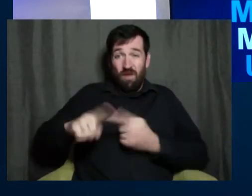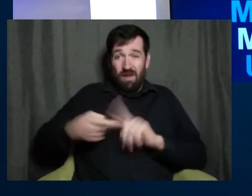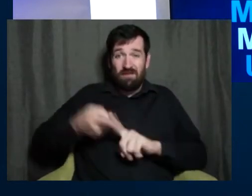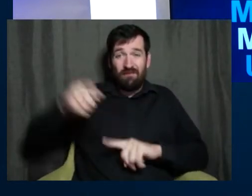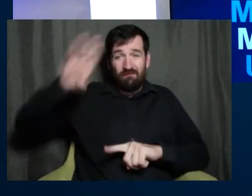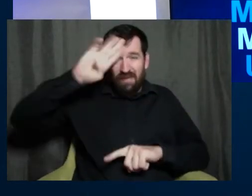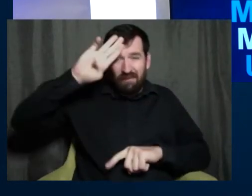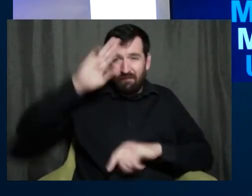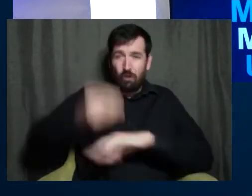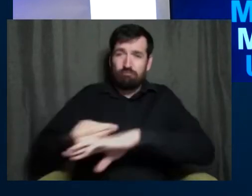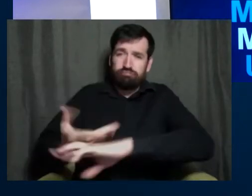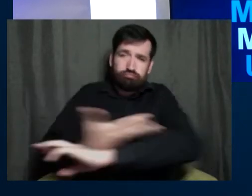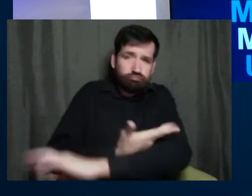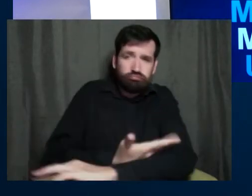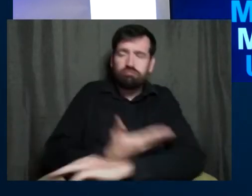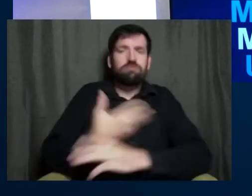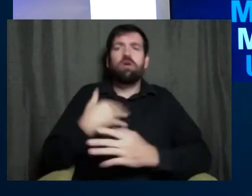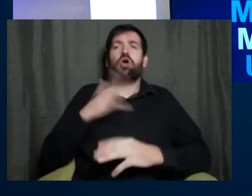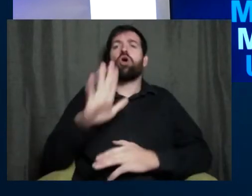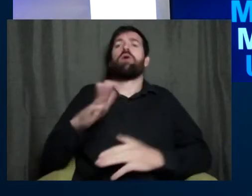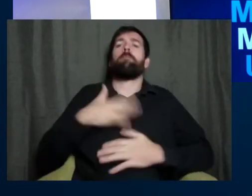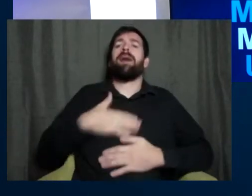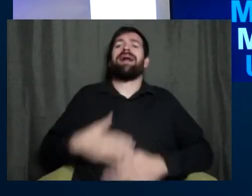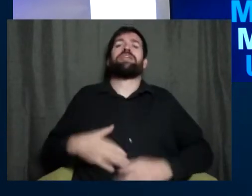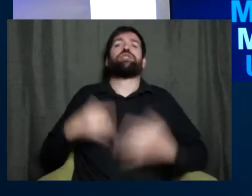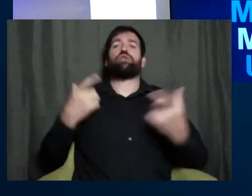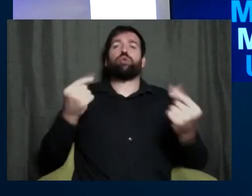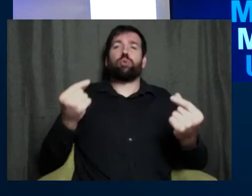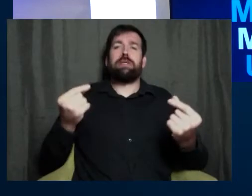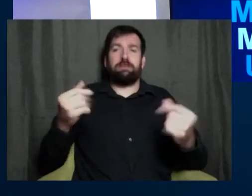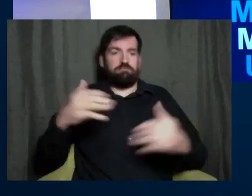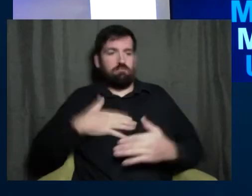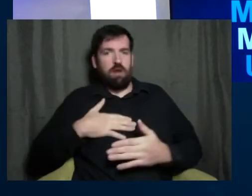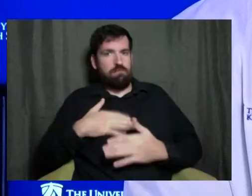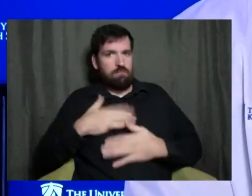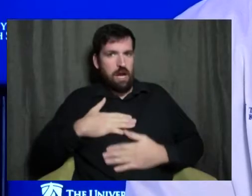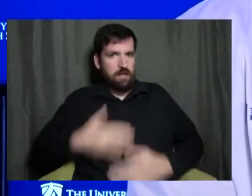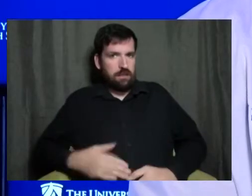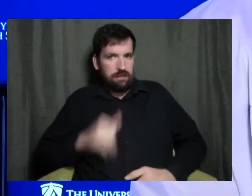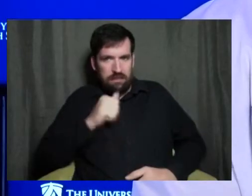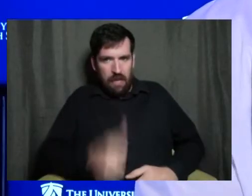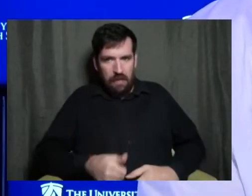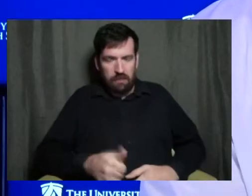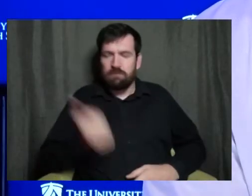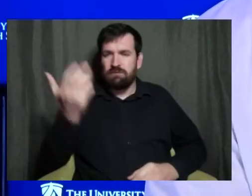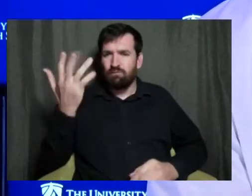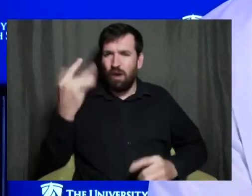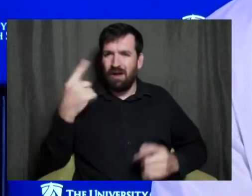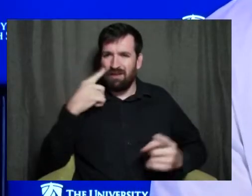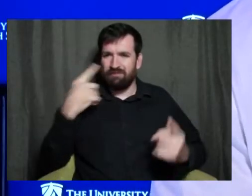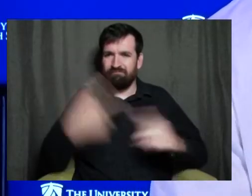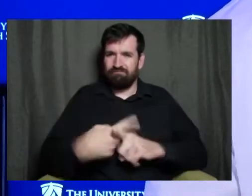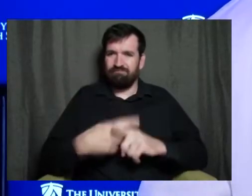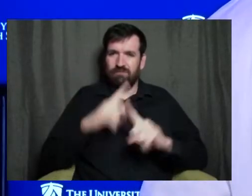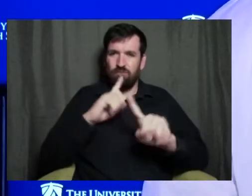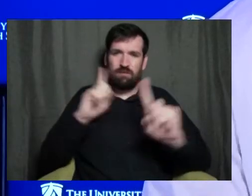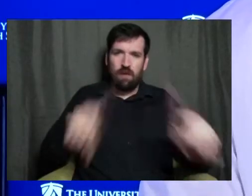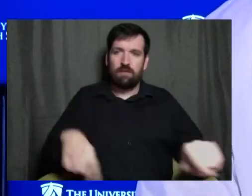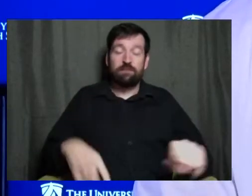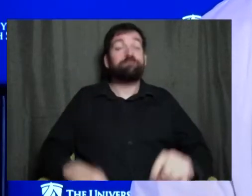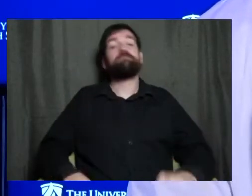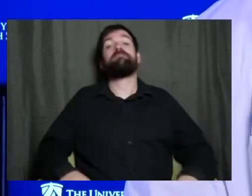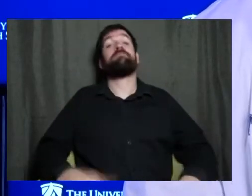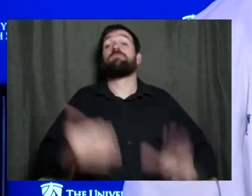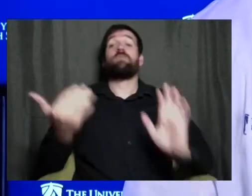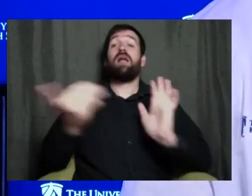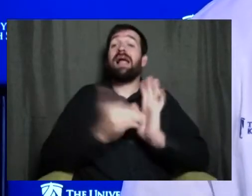shot? What is her body actually doing that my body is actually not doing? Why the different response? Again, humans are